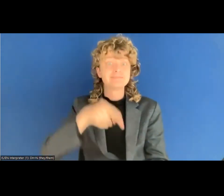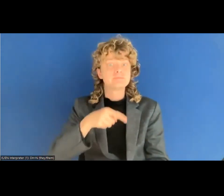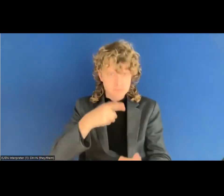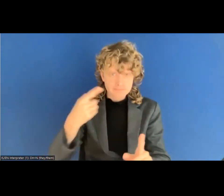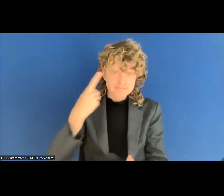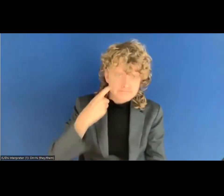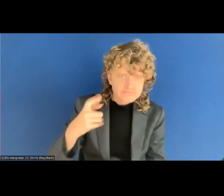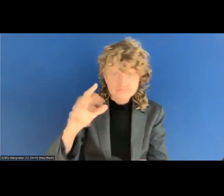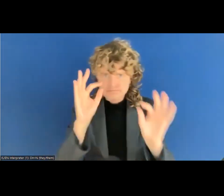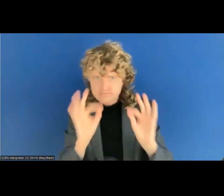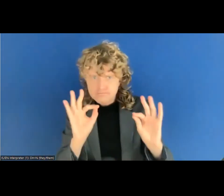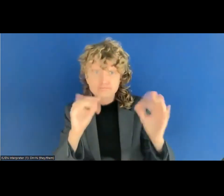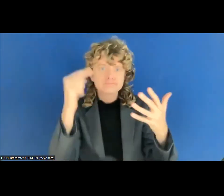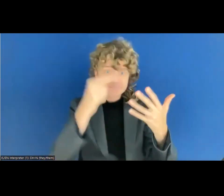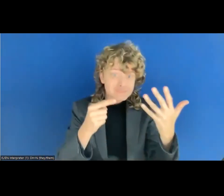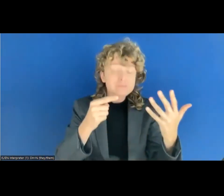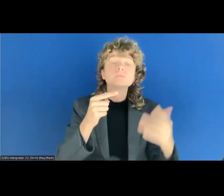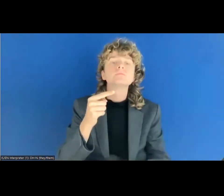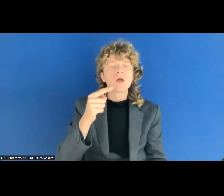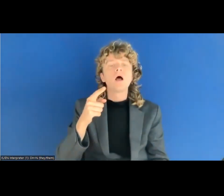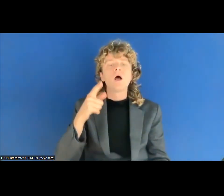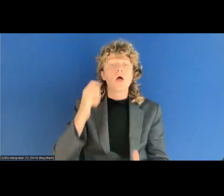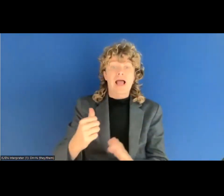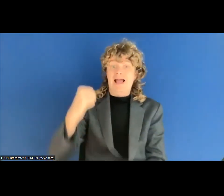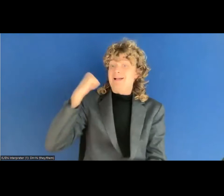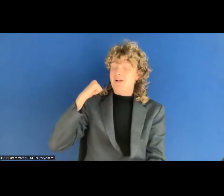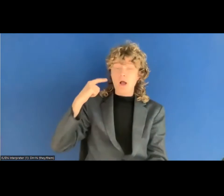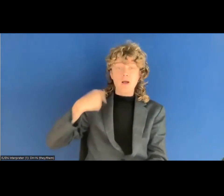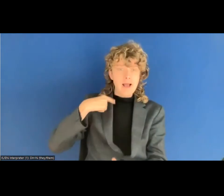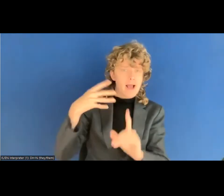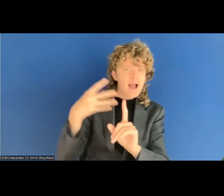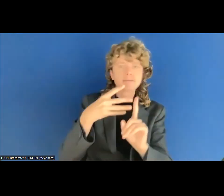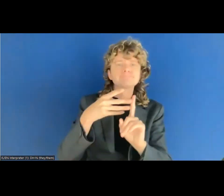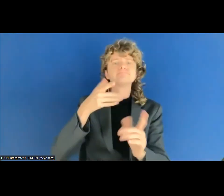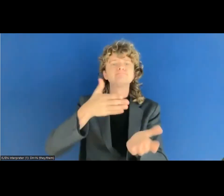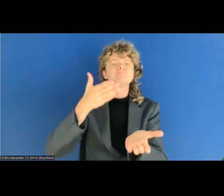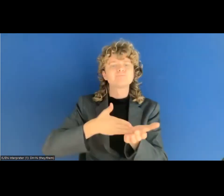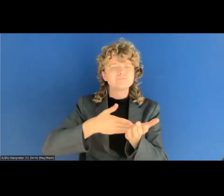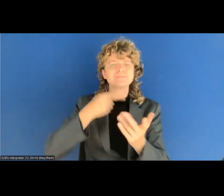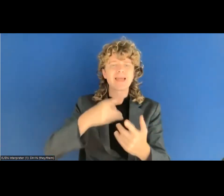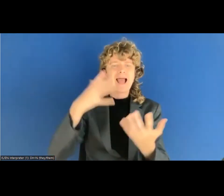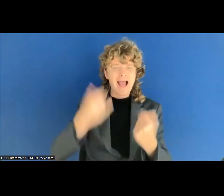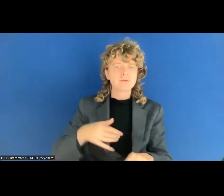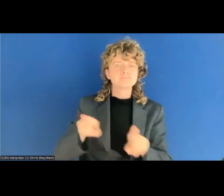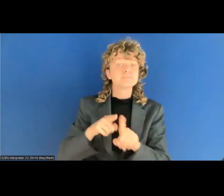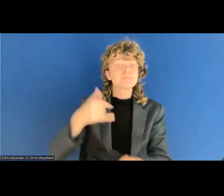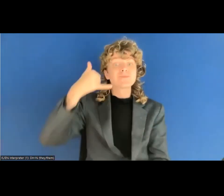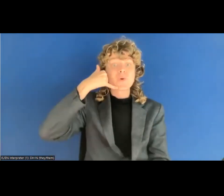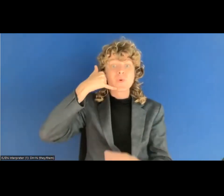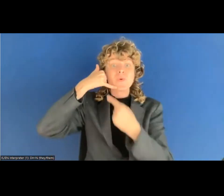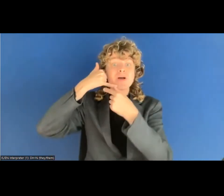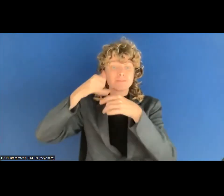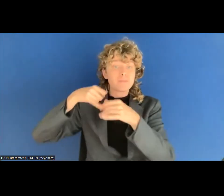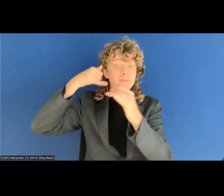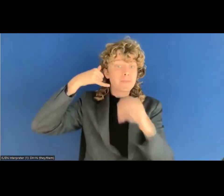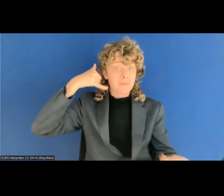time they were outdated, based on the physical line telephones. Right. I mean, it was the